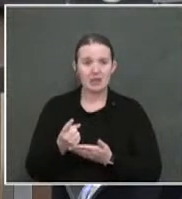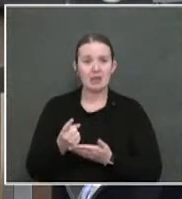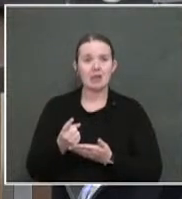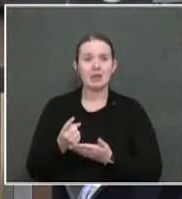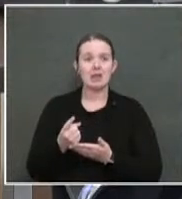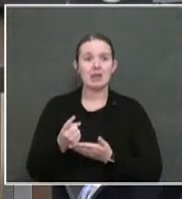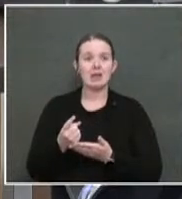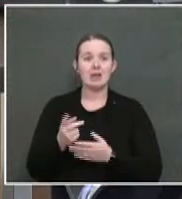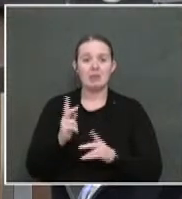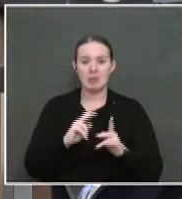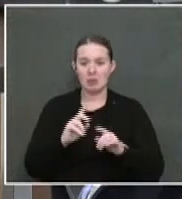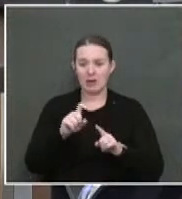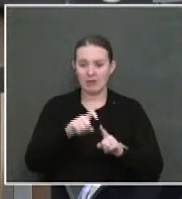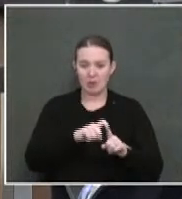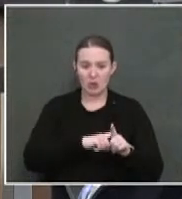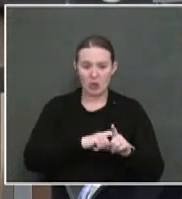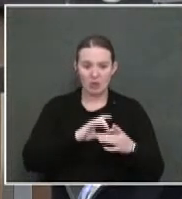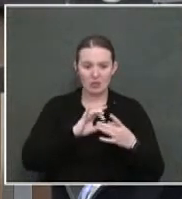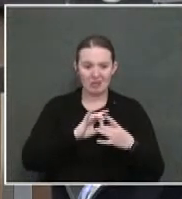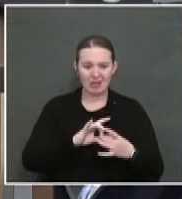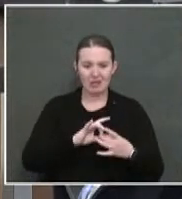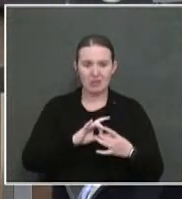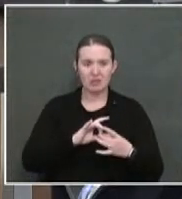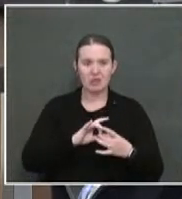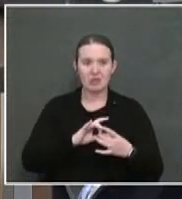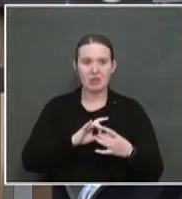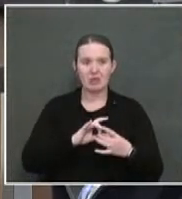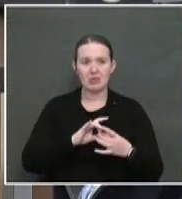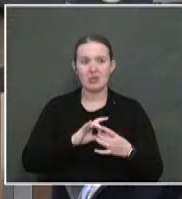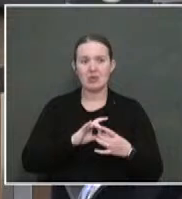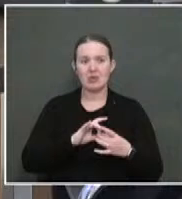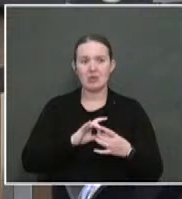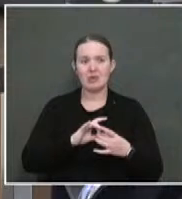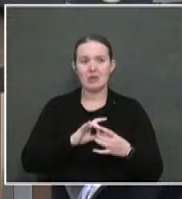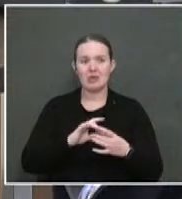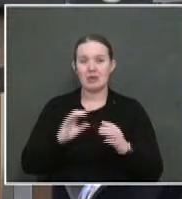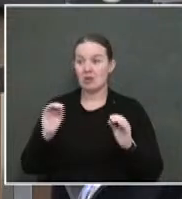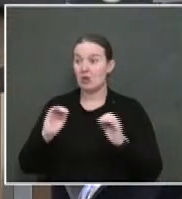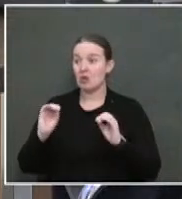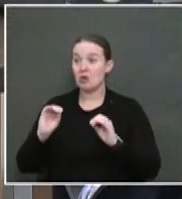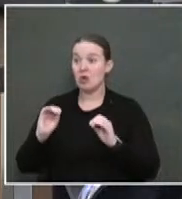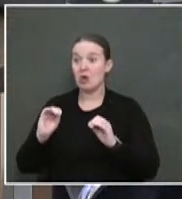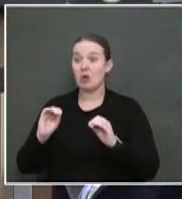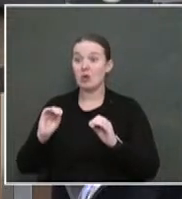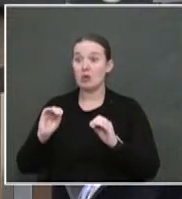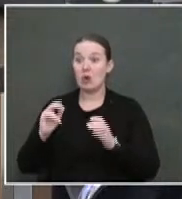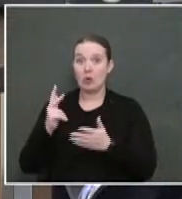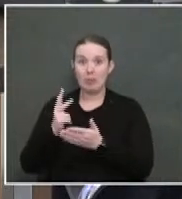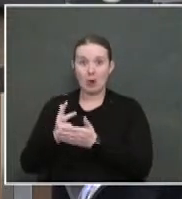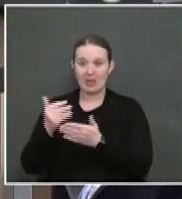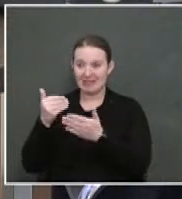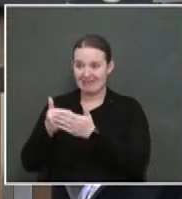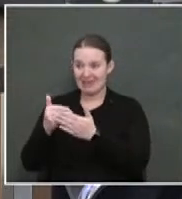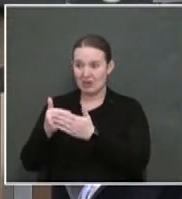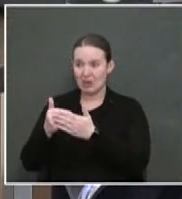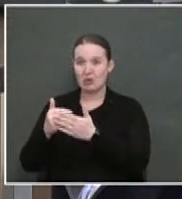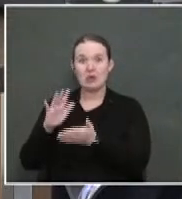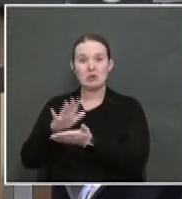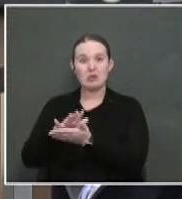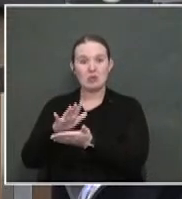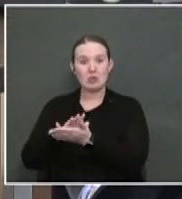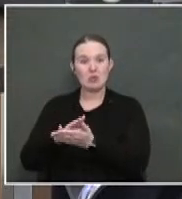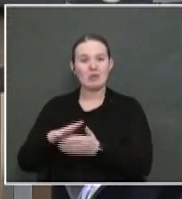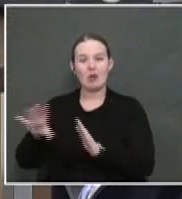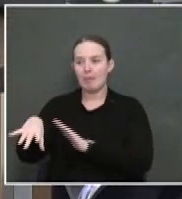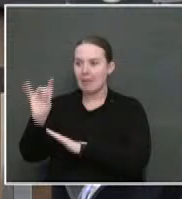calls on people parking, where there's no parking signs next to schools, and there's pickup